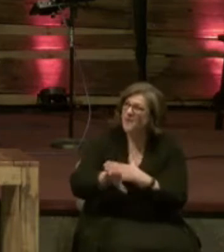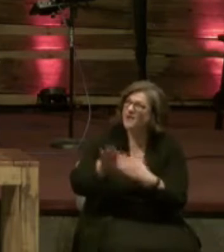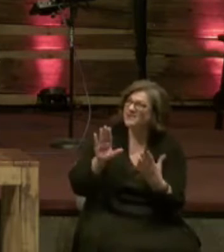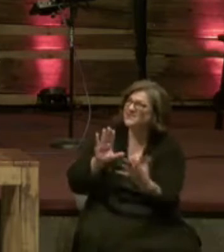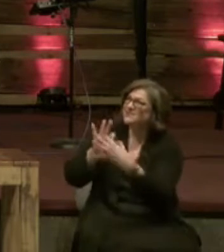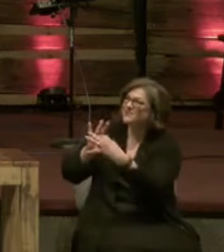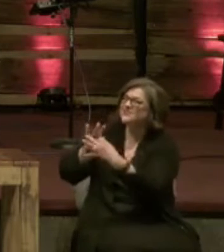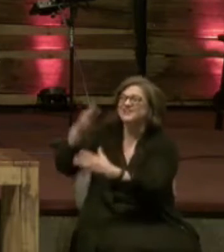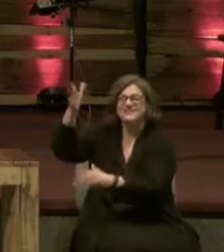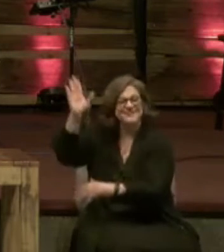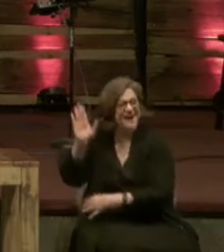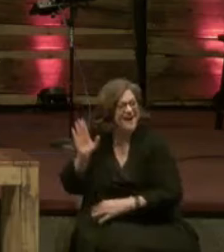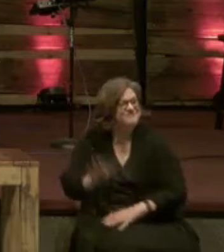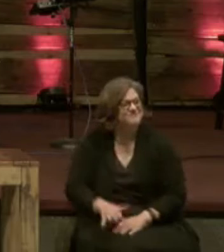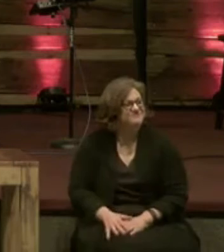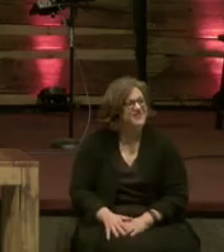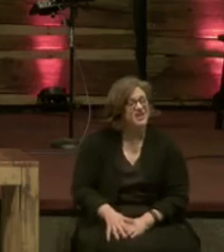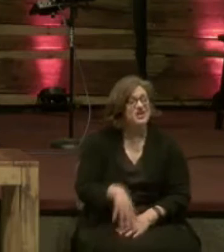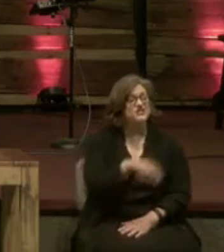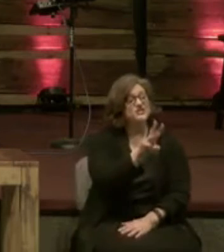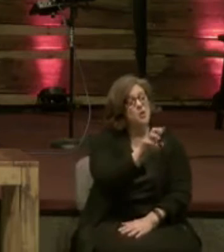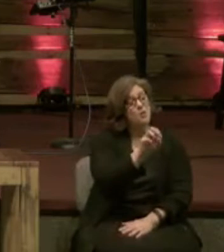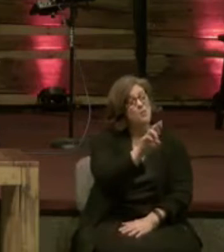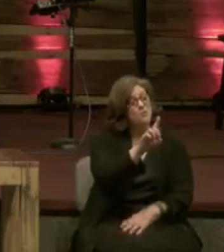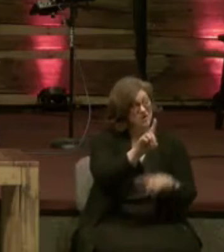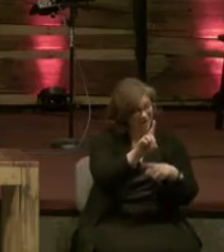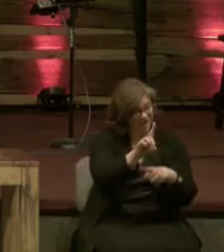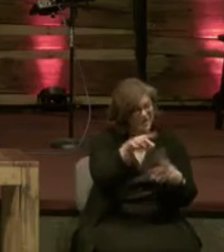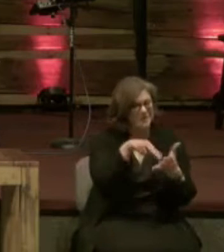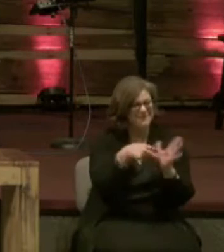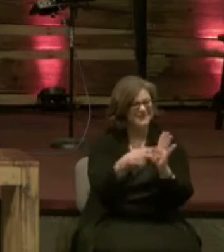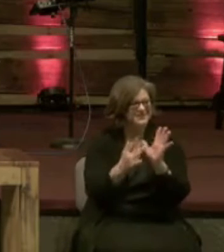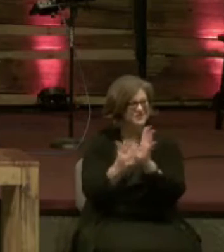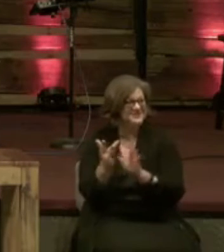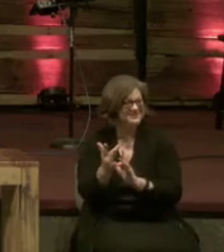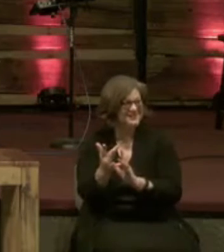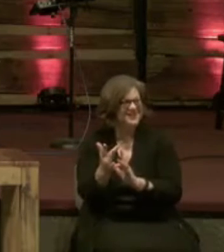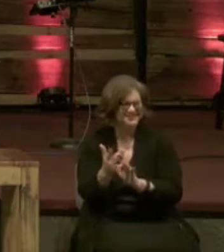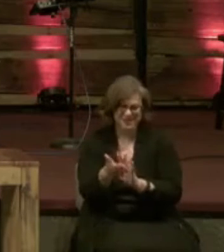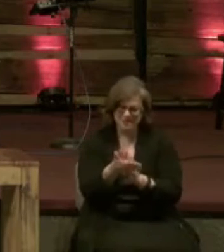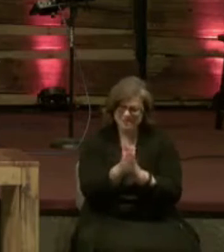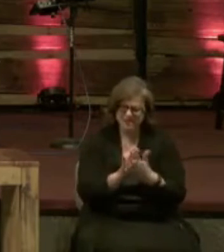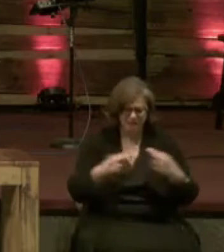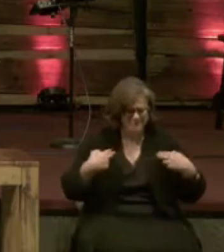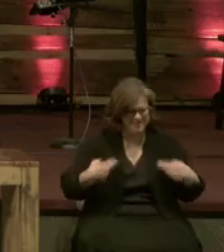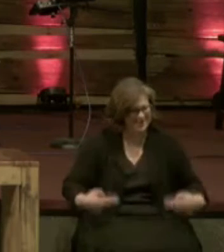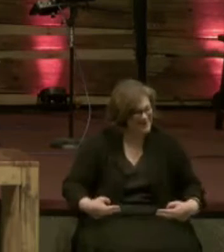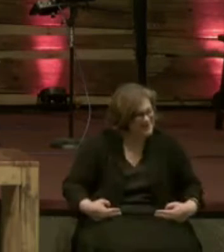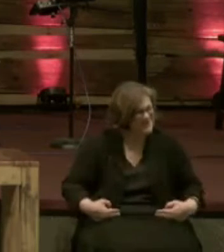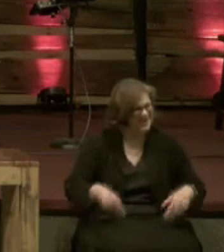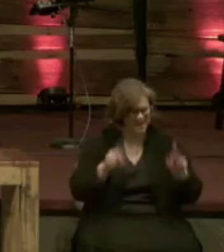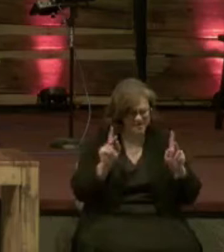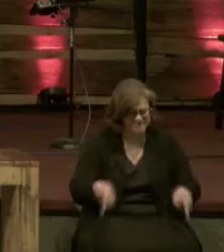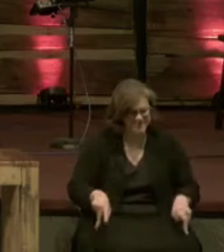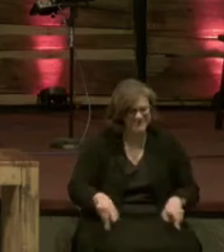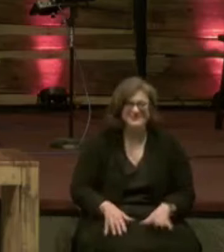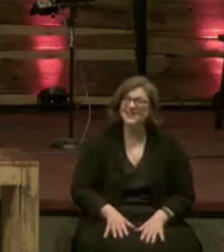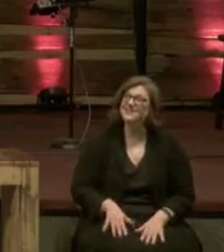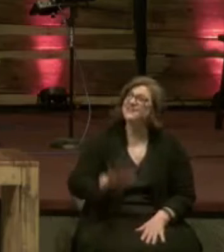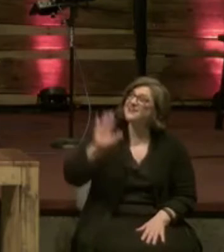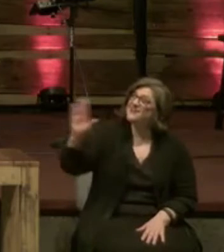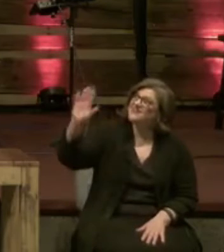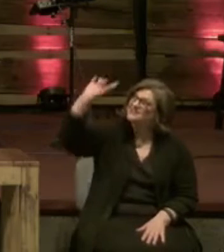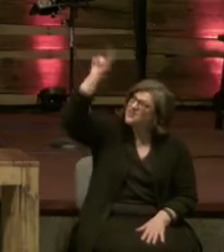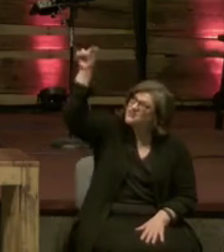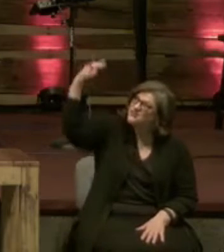Word became flesh and made his dwelling among us. We have seen his glory, the glory of the one and only Son, who